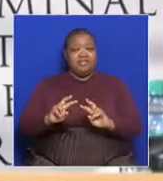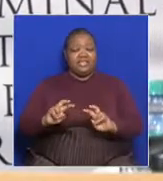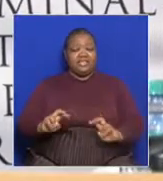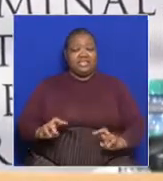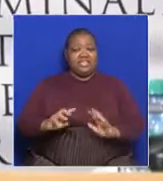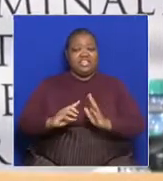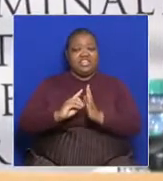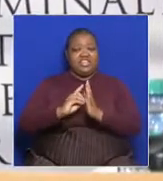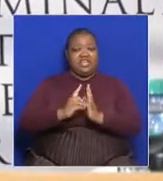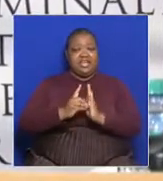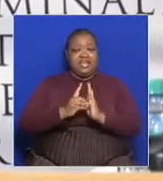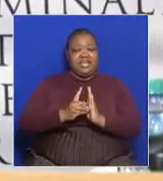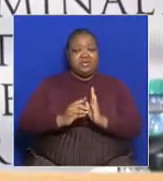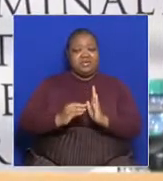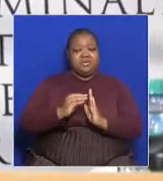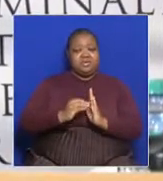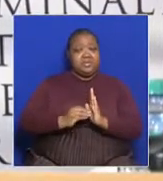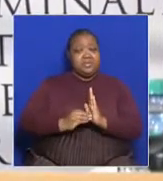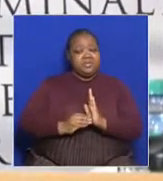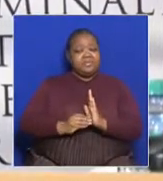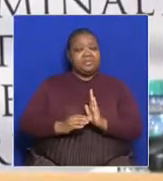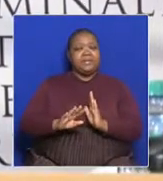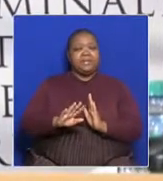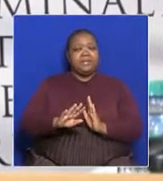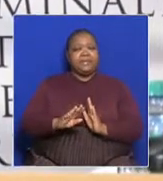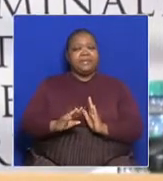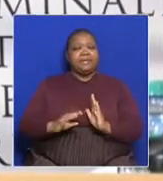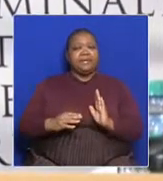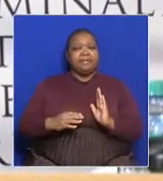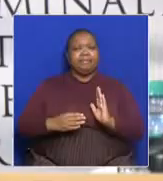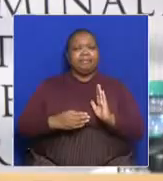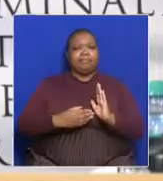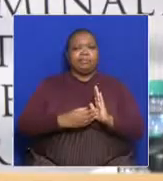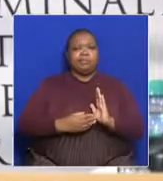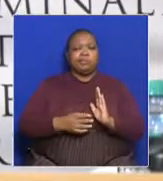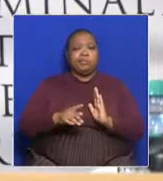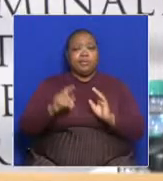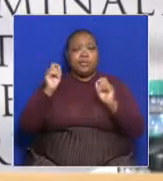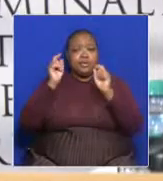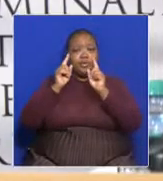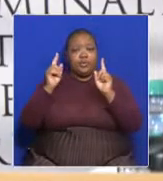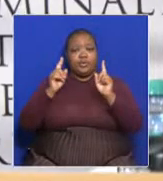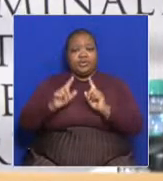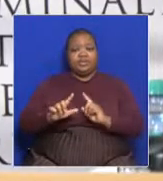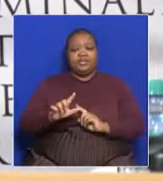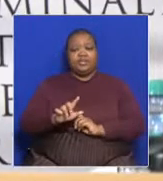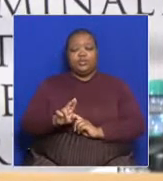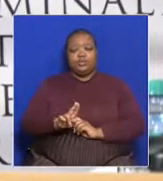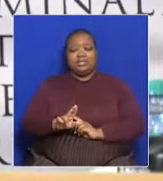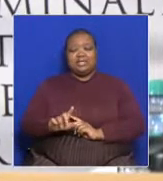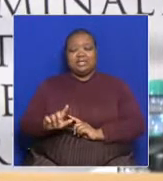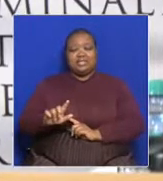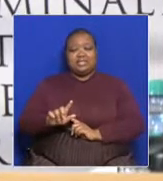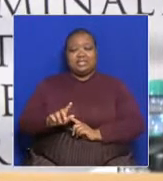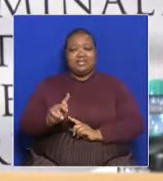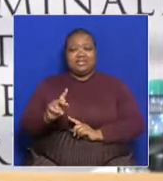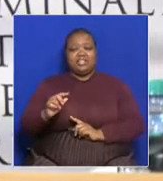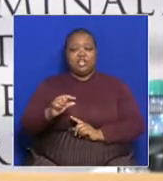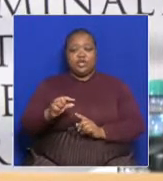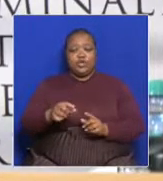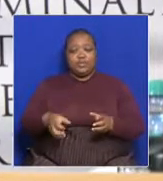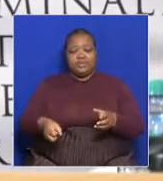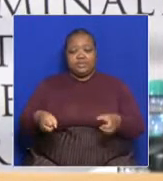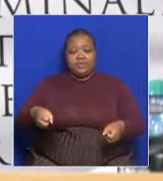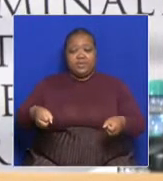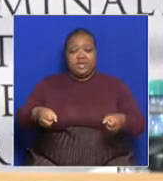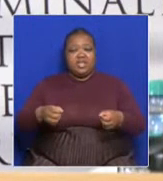it appeared that you were aware of the 27 kilograms and the container before you actually got to